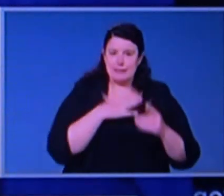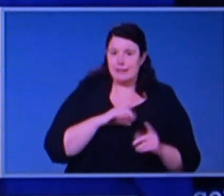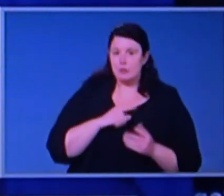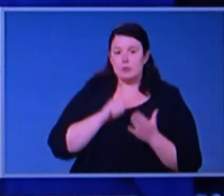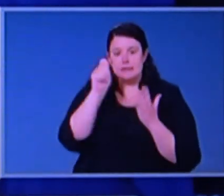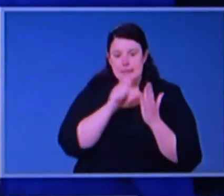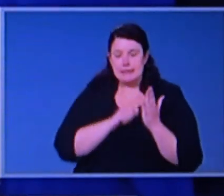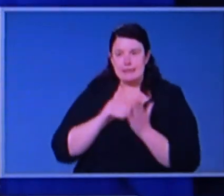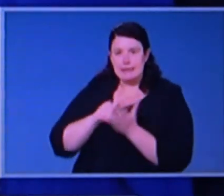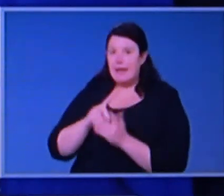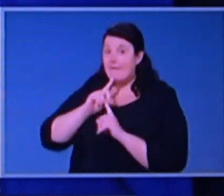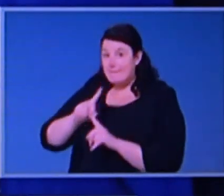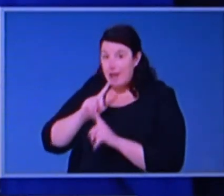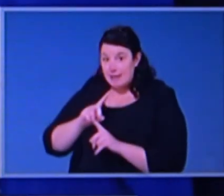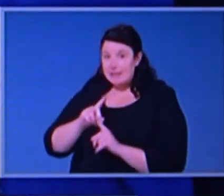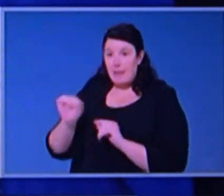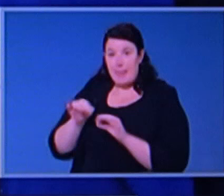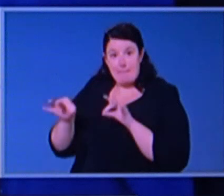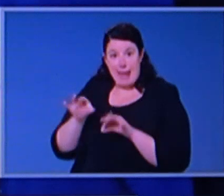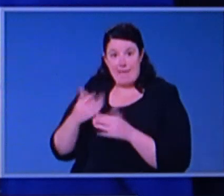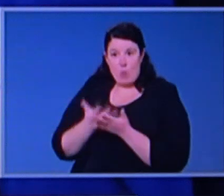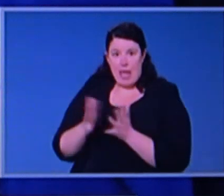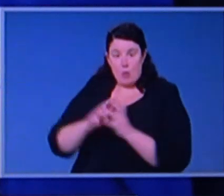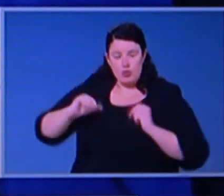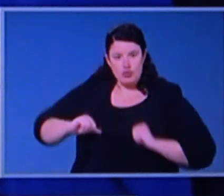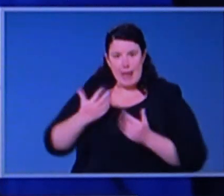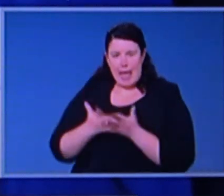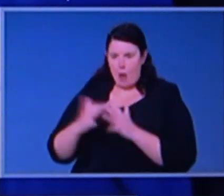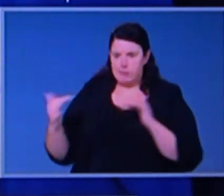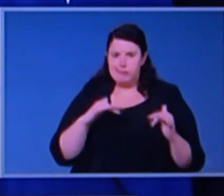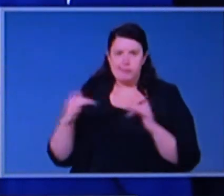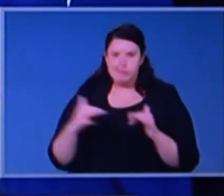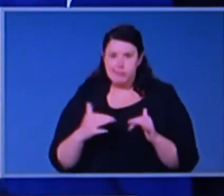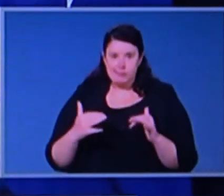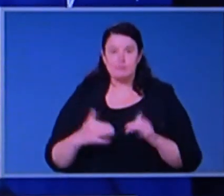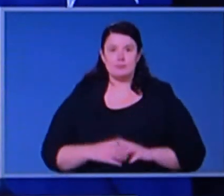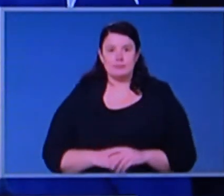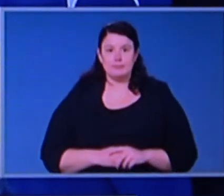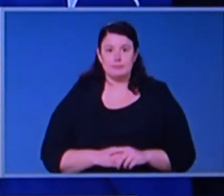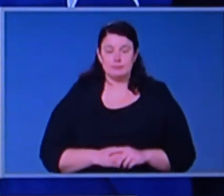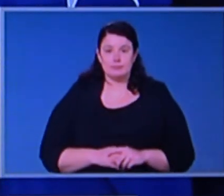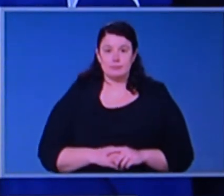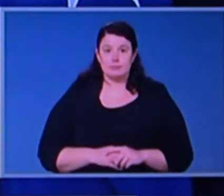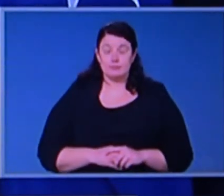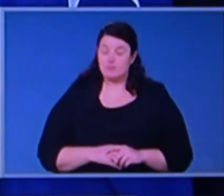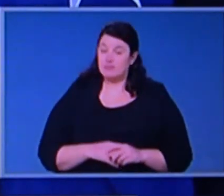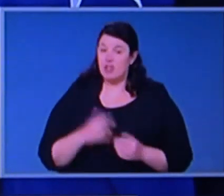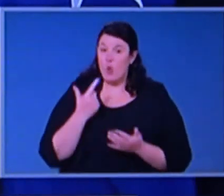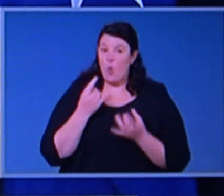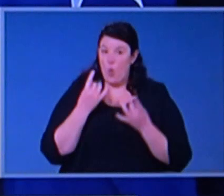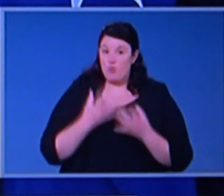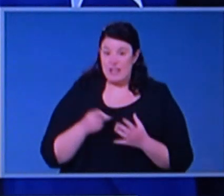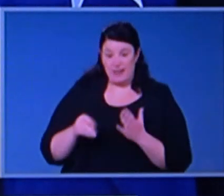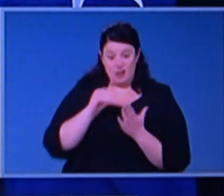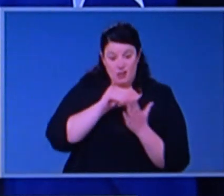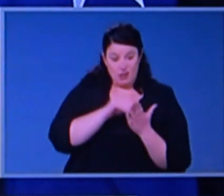together. My understanding is that they have already had quite a lot of expert advice going into their